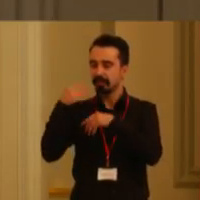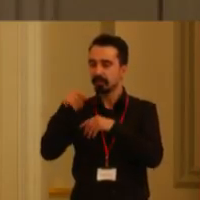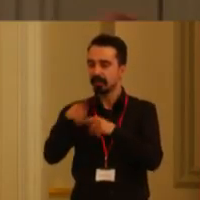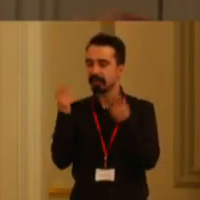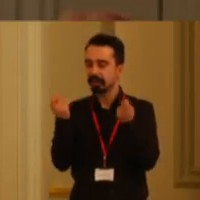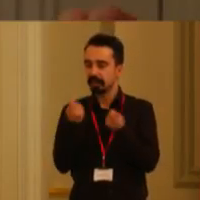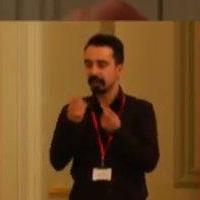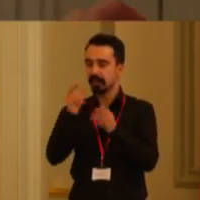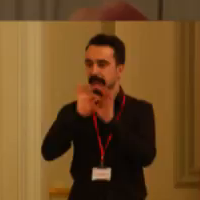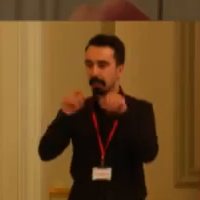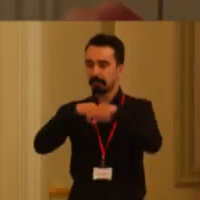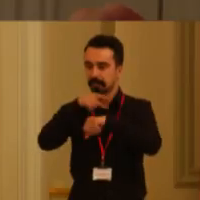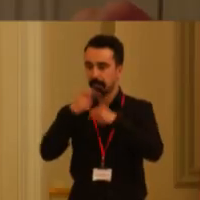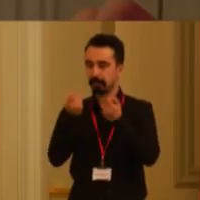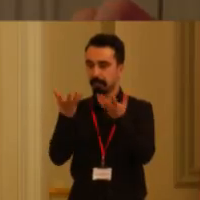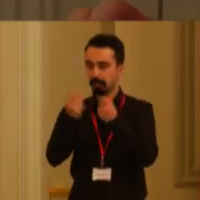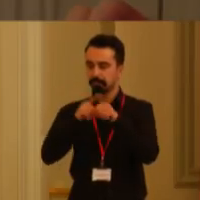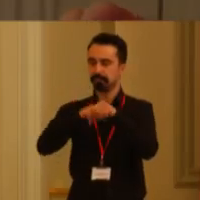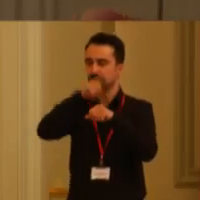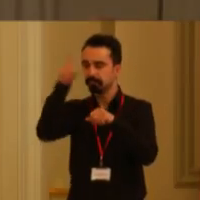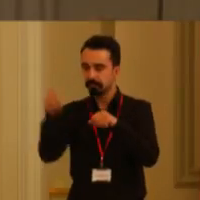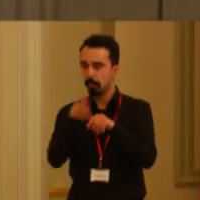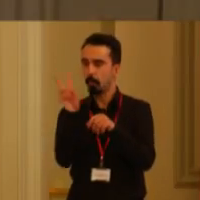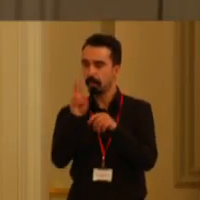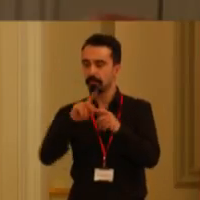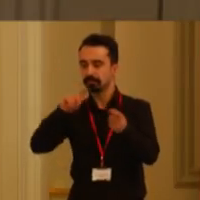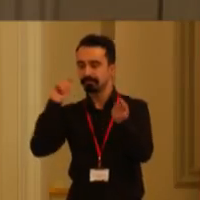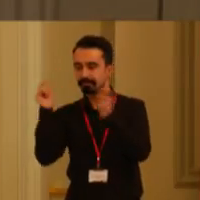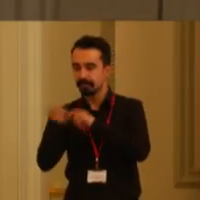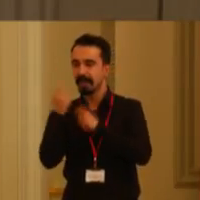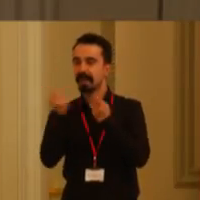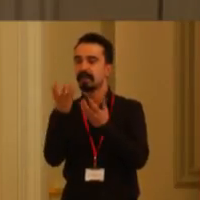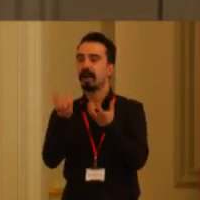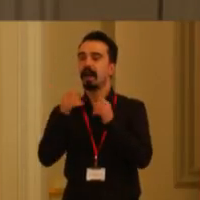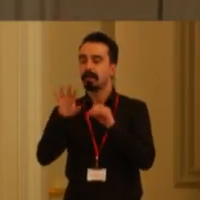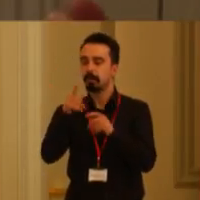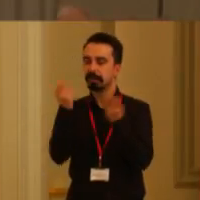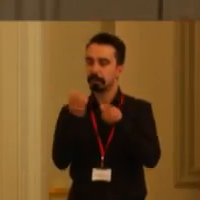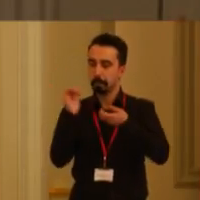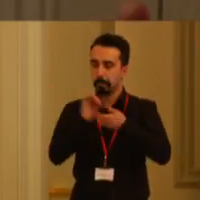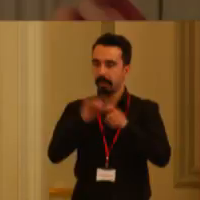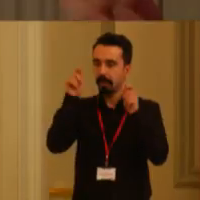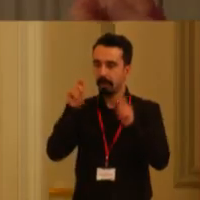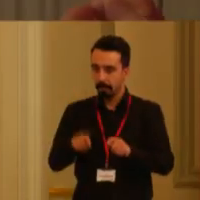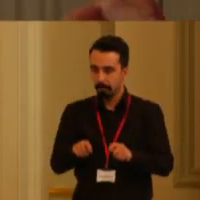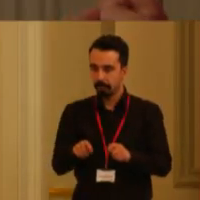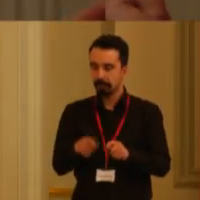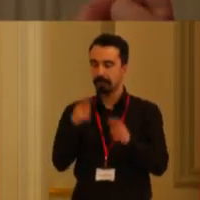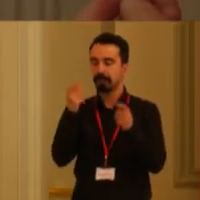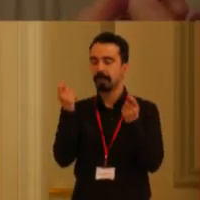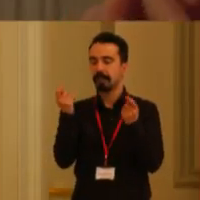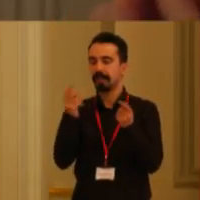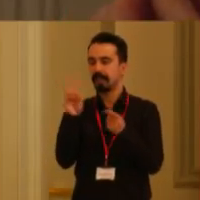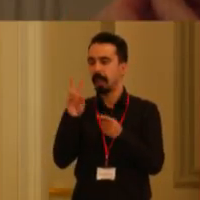Like conventionally, full-time employment is not no more the ultimate ideal. Like you might have